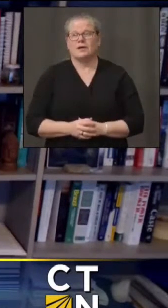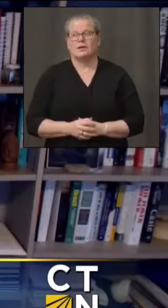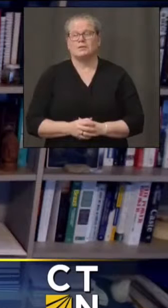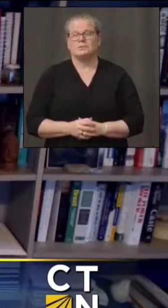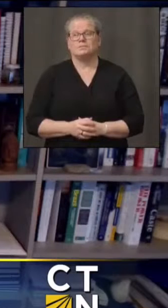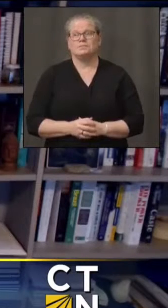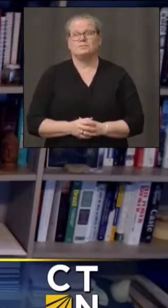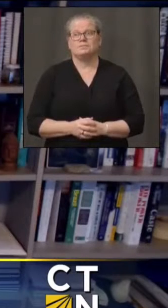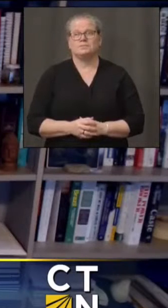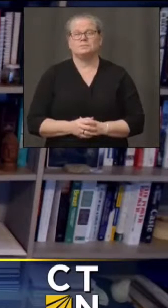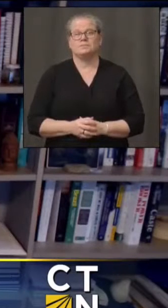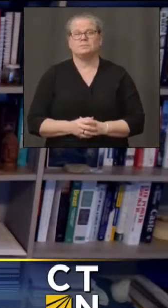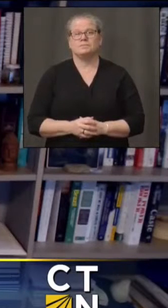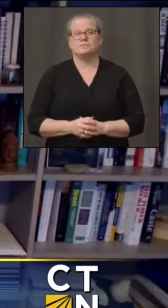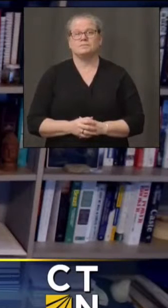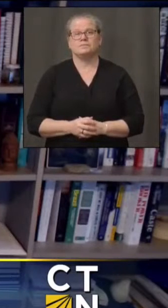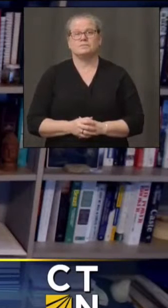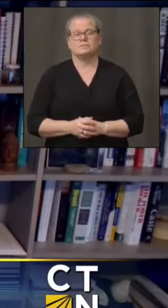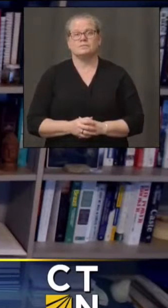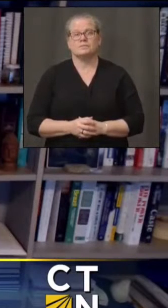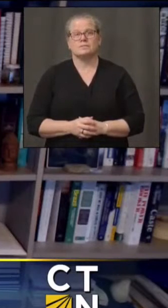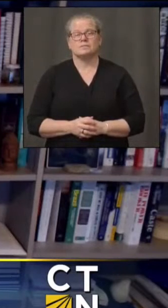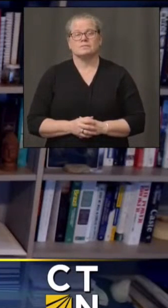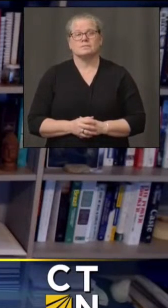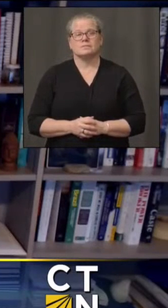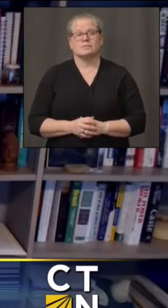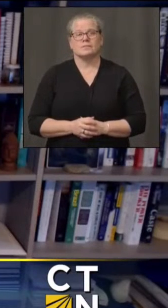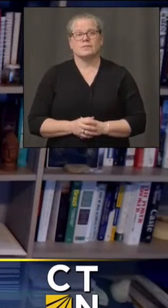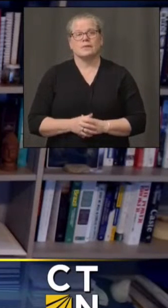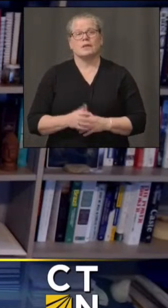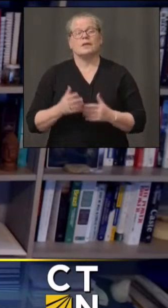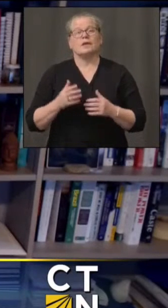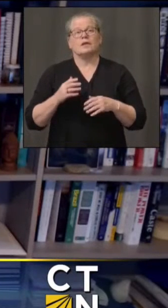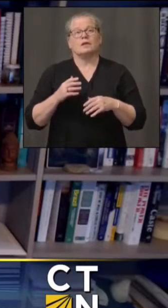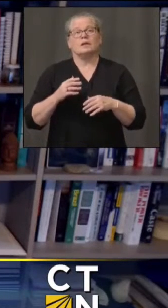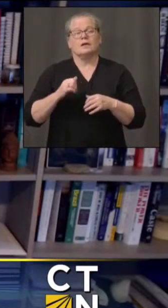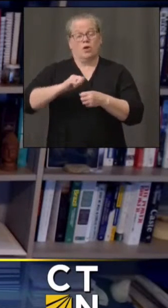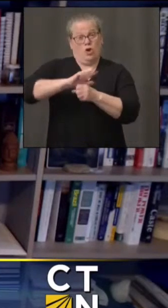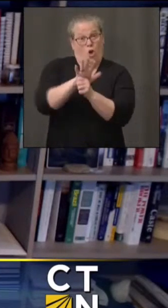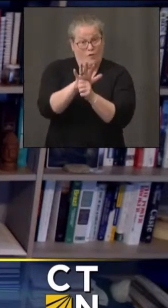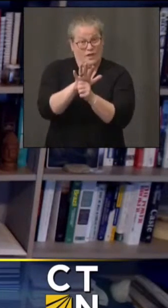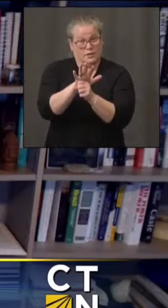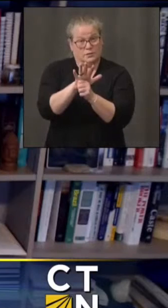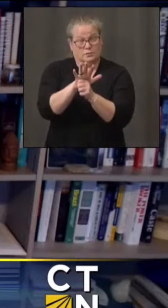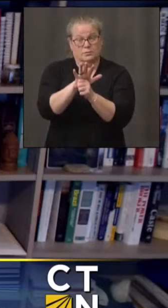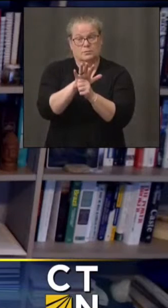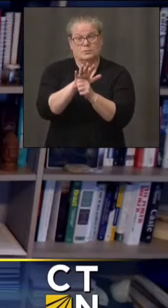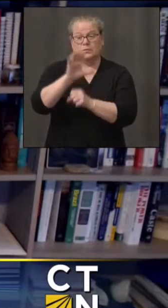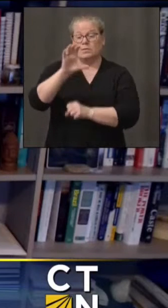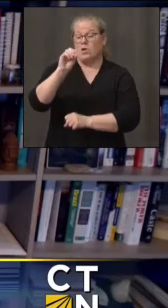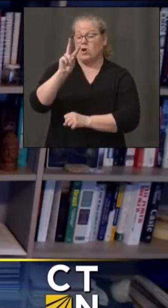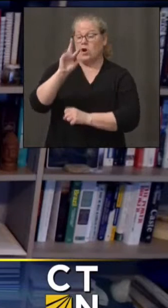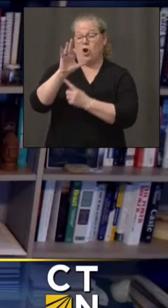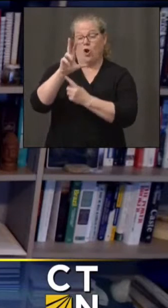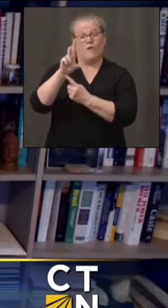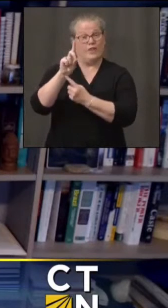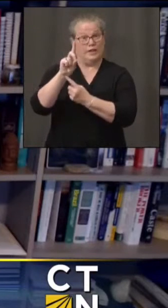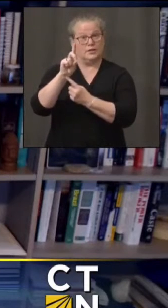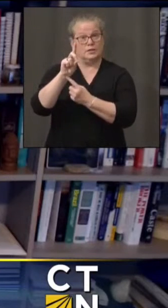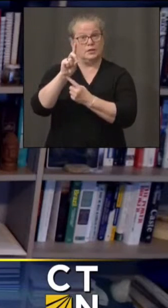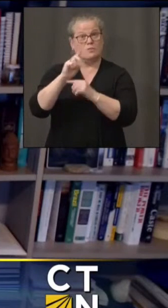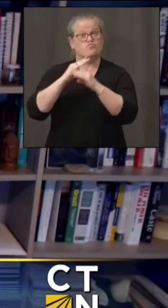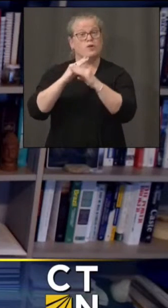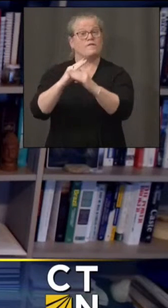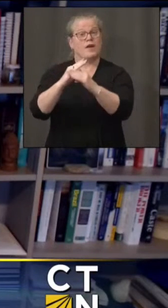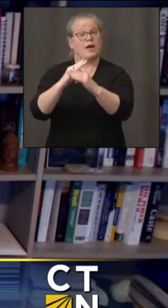element or the key players in preventing COVID are going to be our fellow